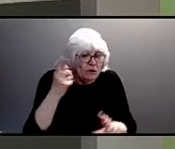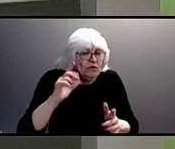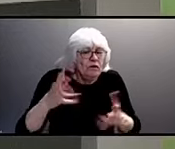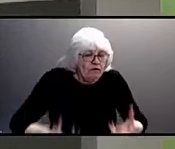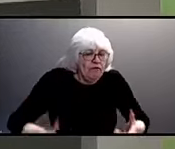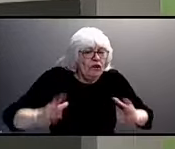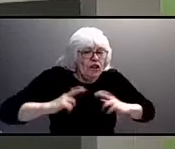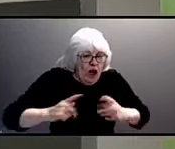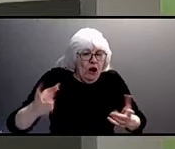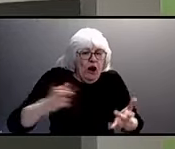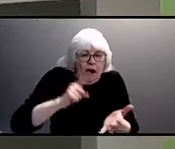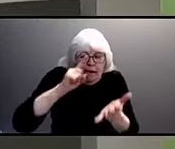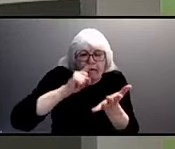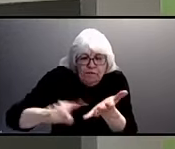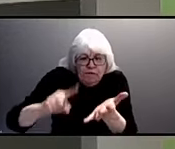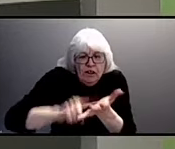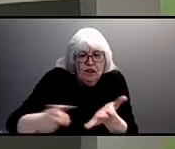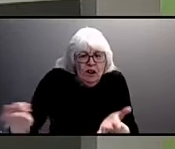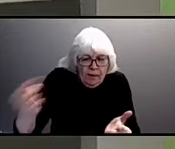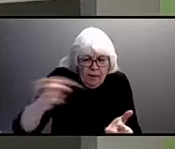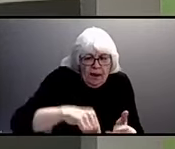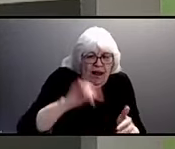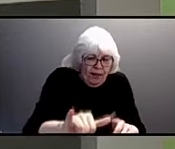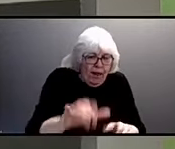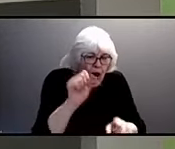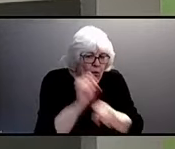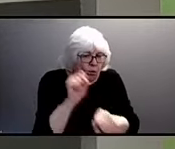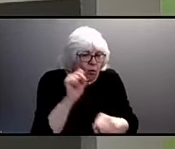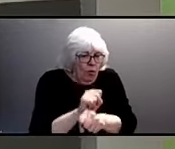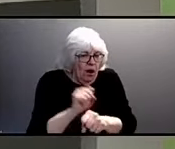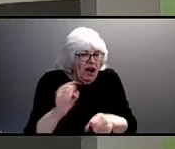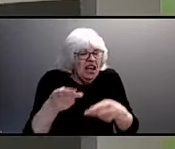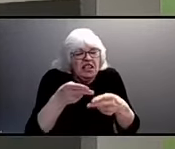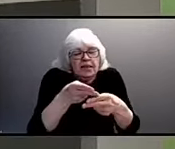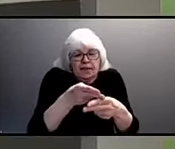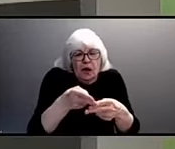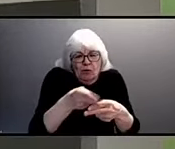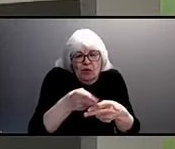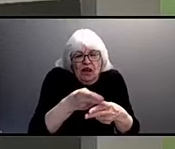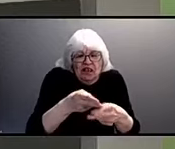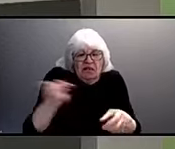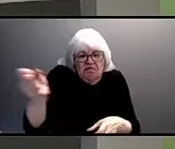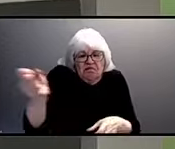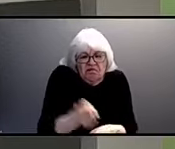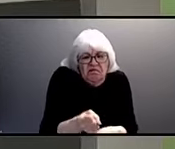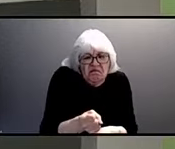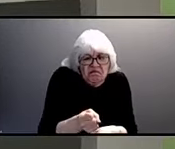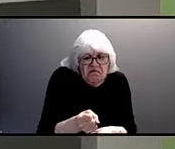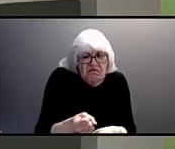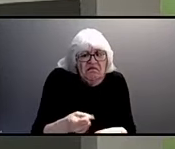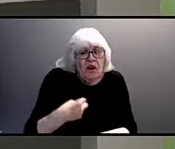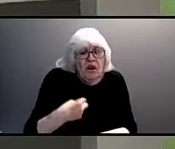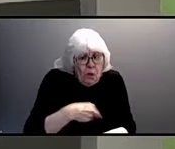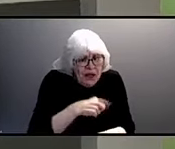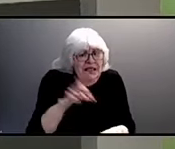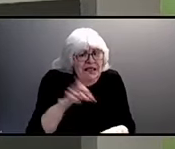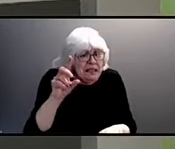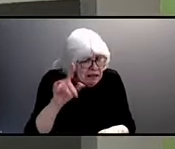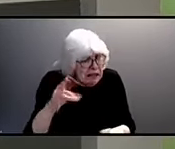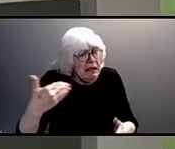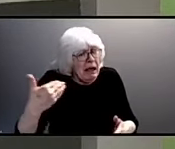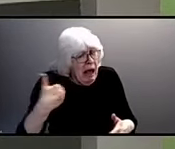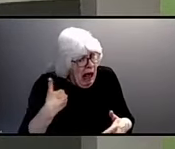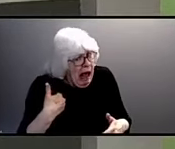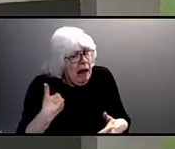work on a temporary assignment. We have had people who have formally retired from the